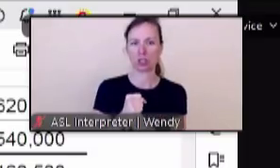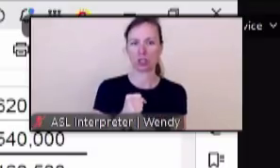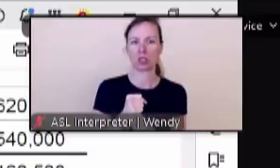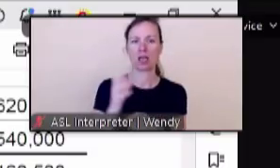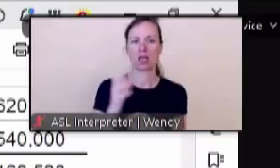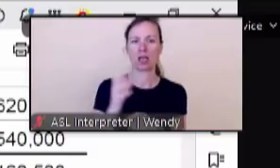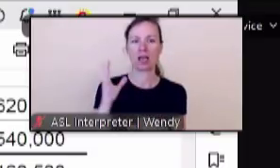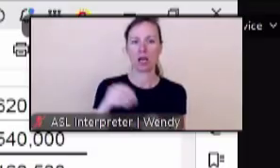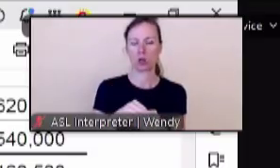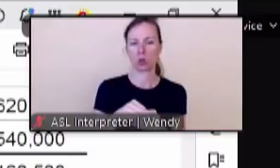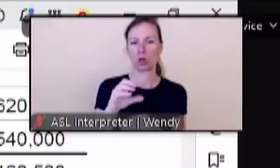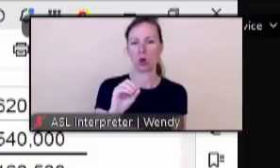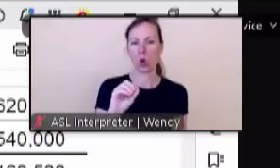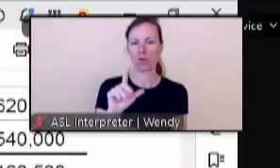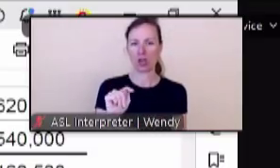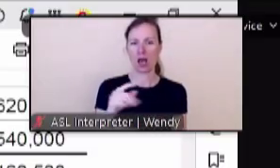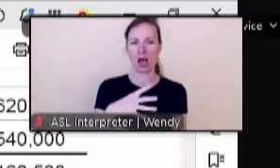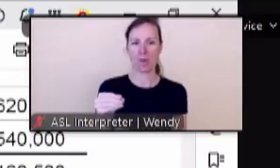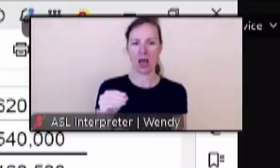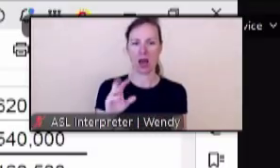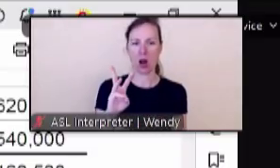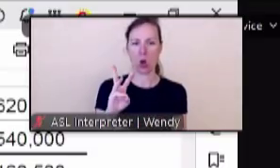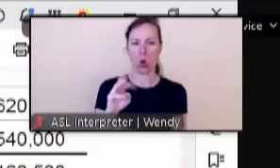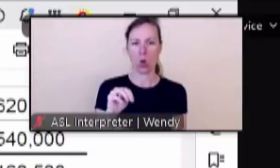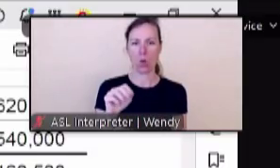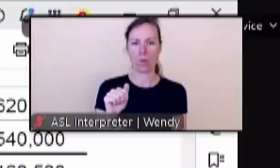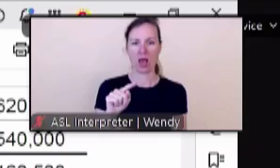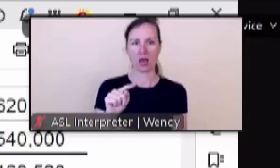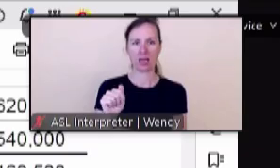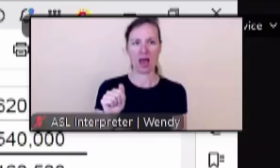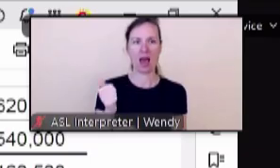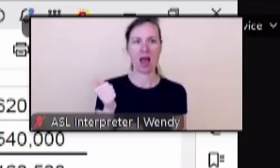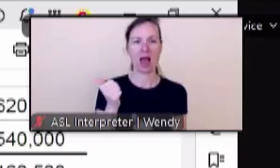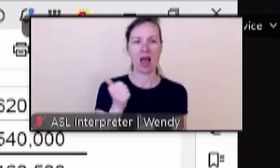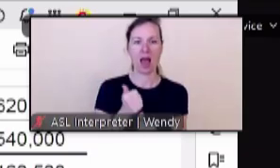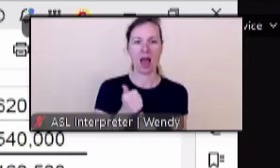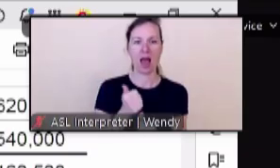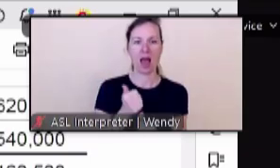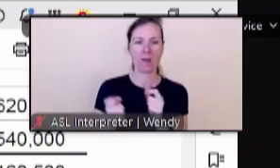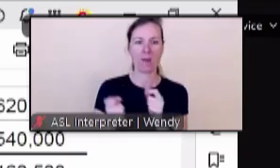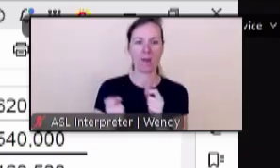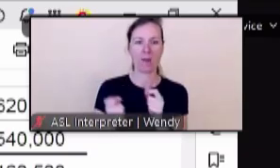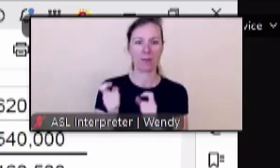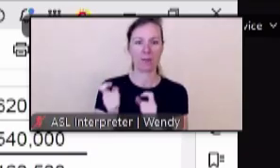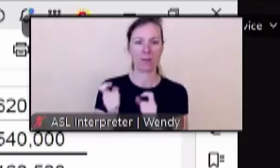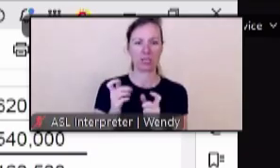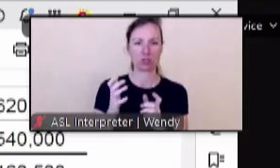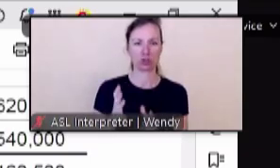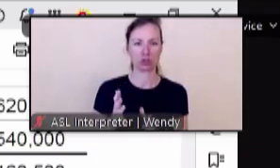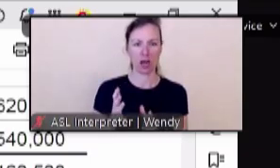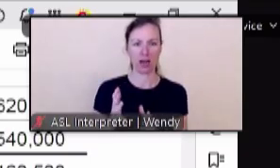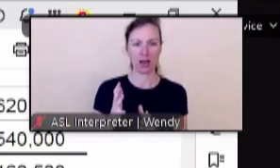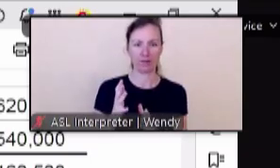pretty much for the Cheverly police officers to work overtime at the Cheverly Metro Station.